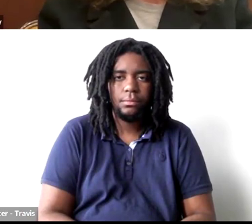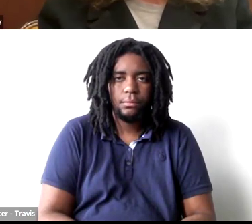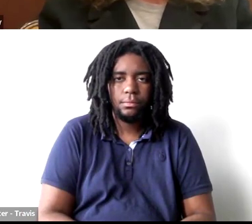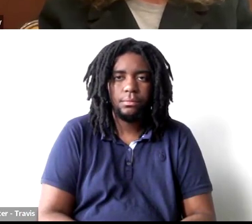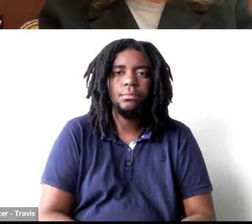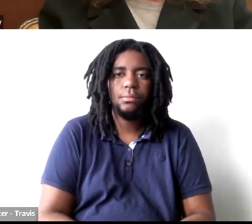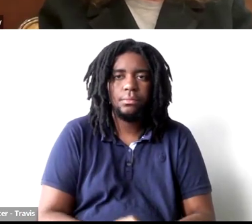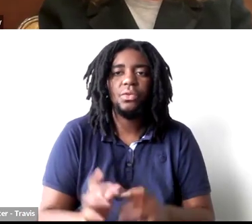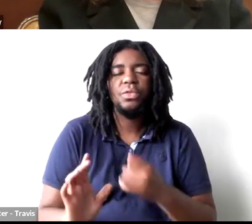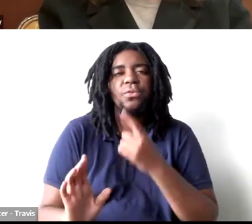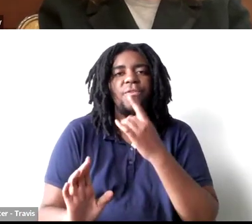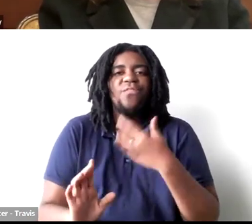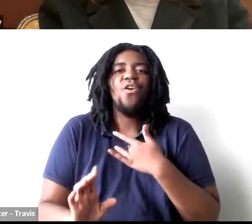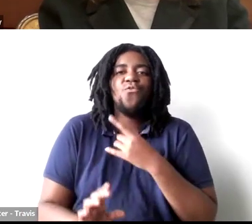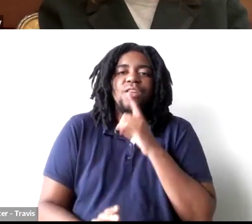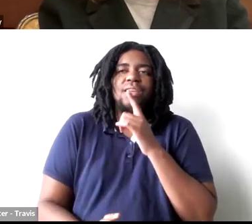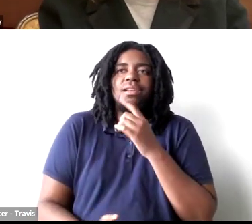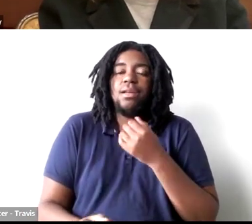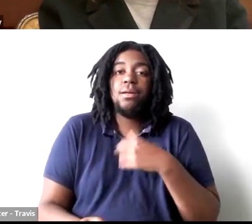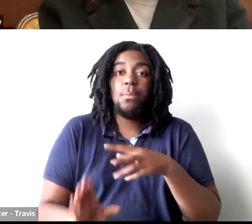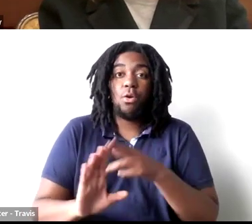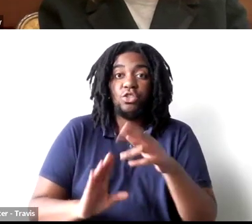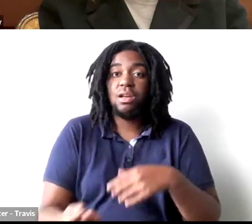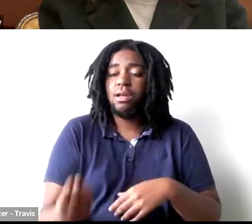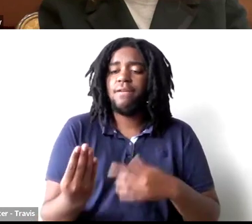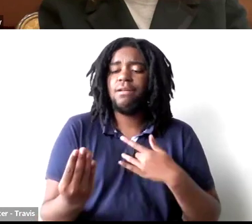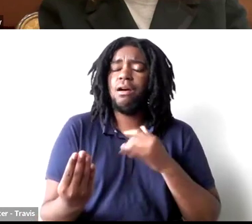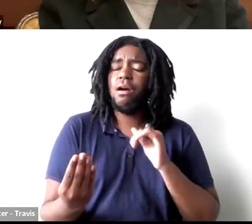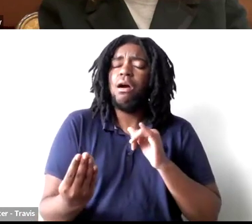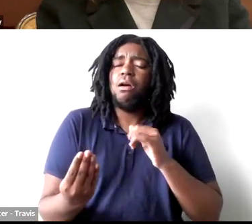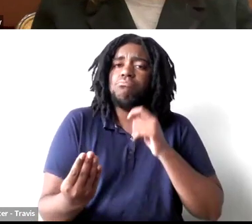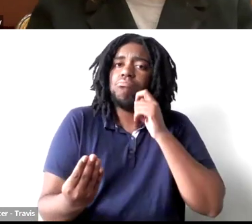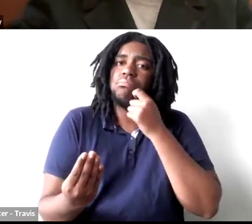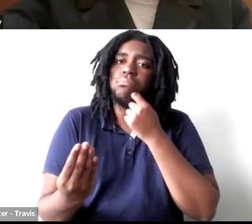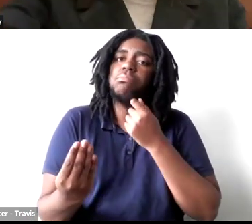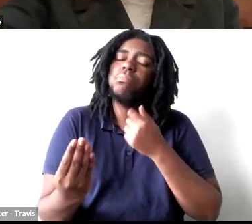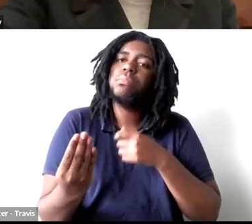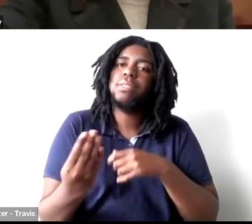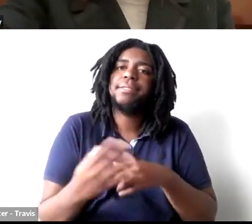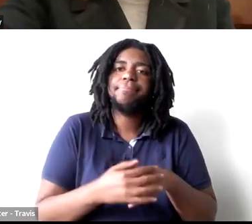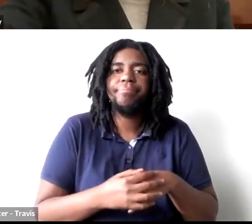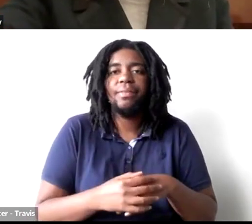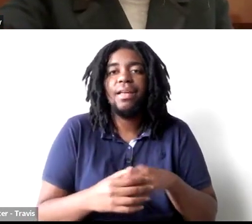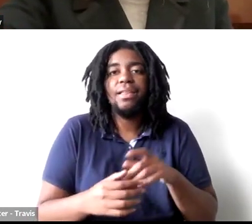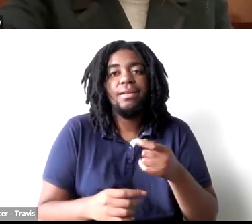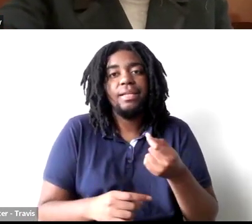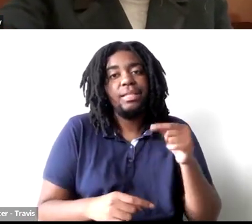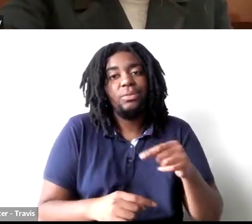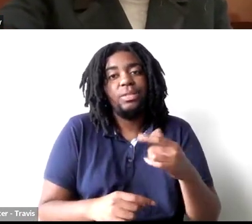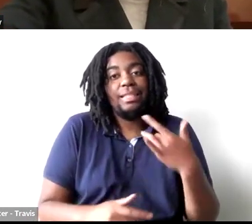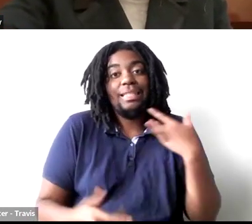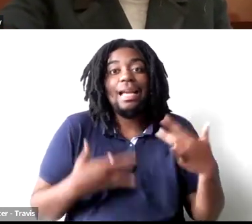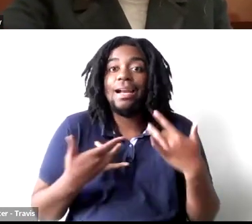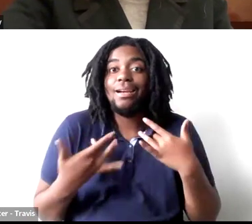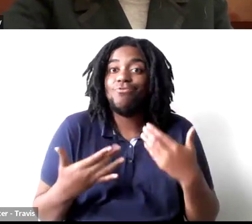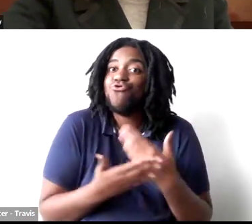Also, the whole idea of the museum and community and things to do. You know, this was an exciting new thing to go to the museum, and then there